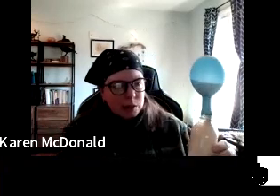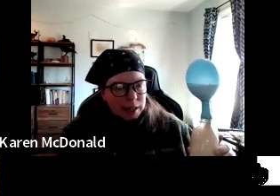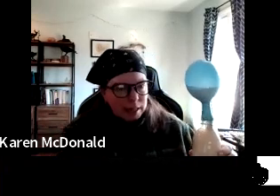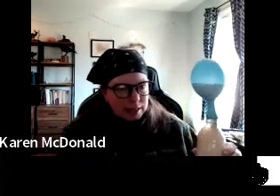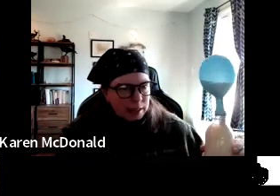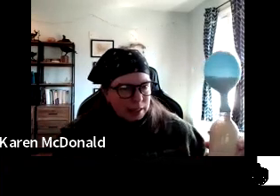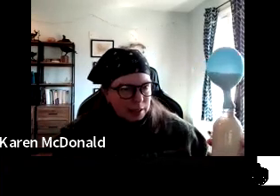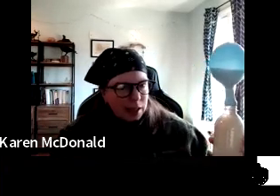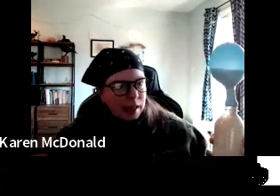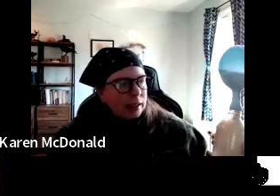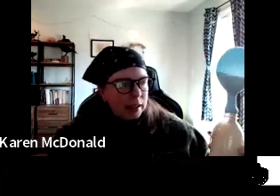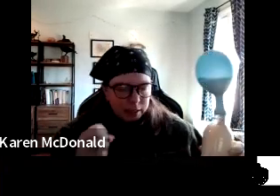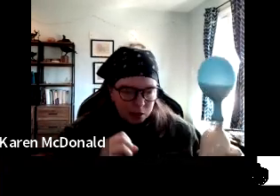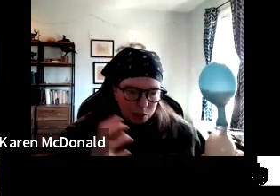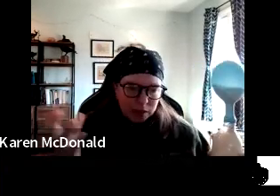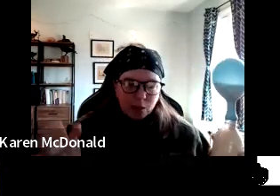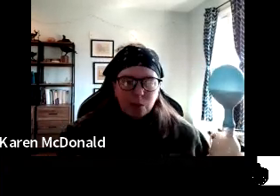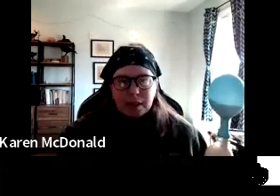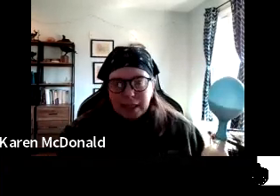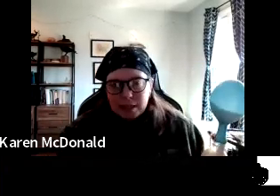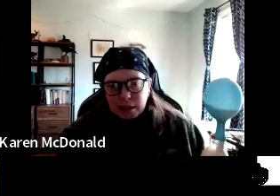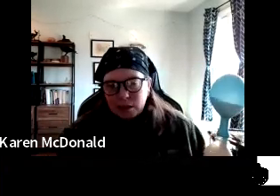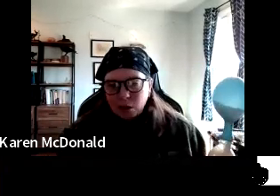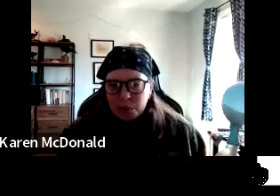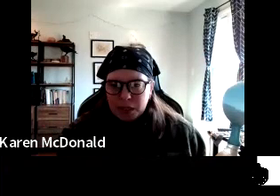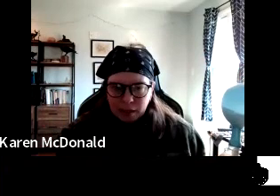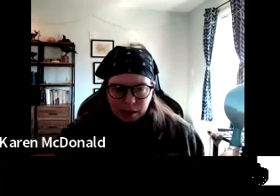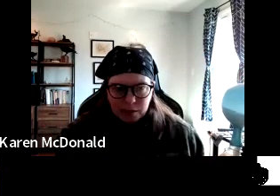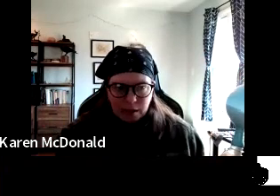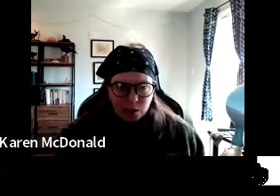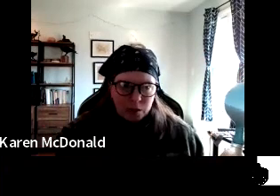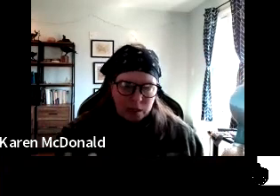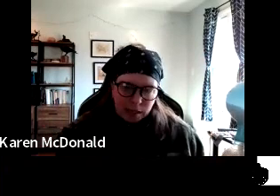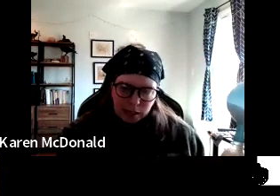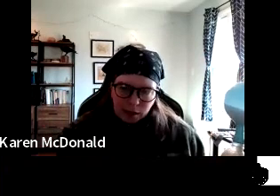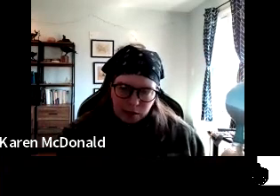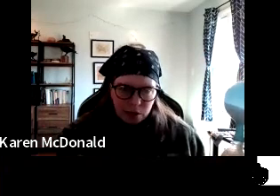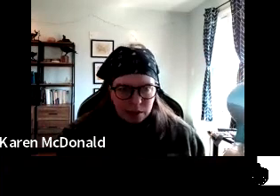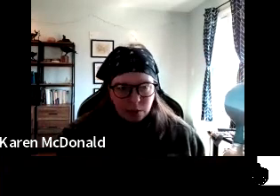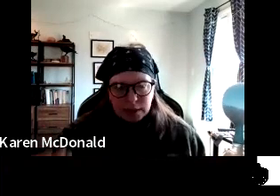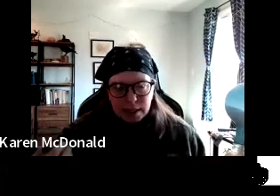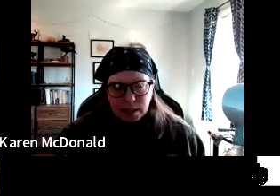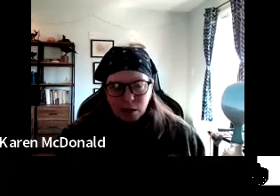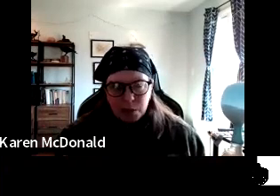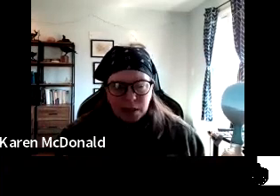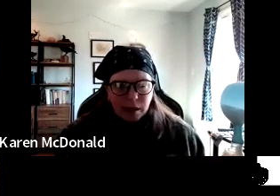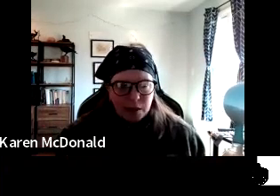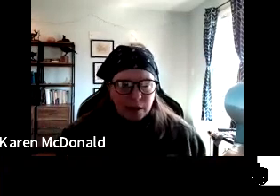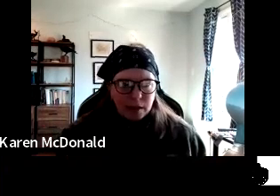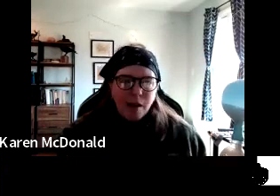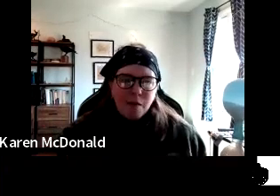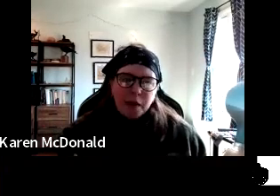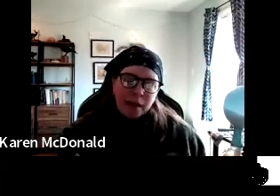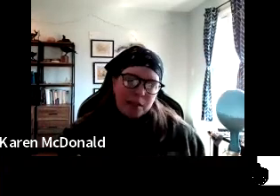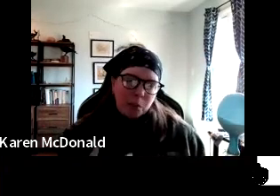it's doing is it is exuding or releasing carbon dioxide. So it's taking in oxygen and releasing carbon